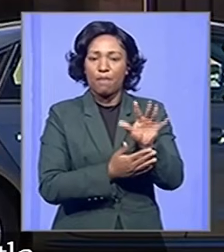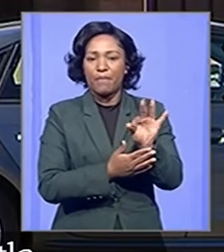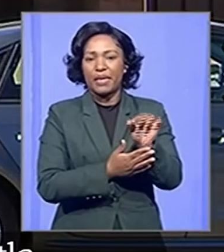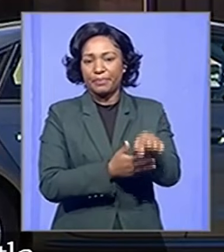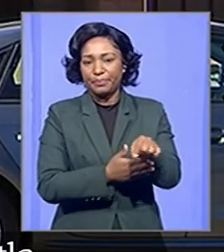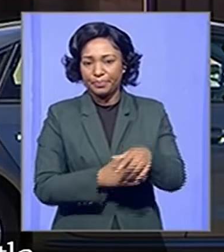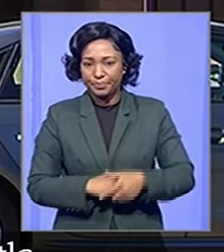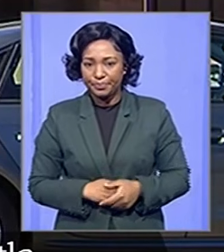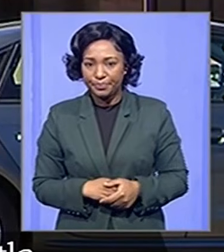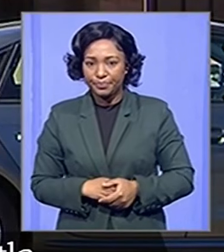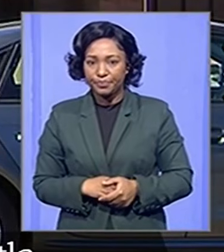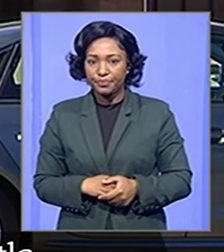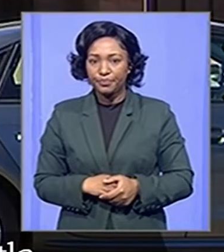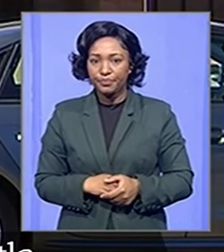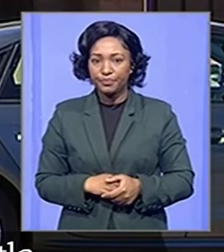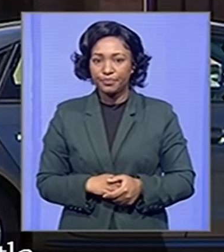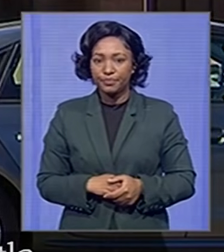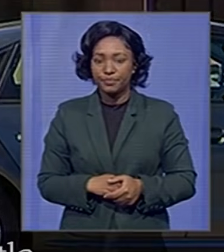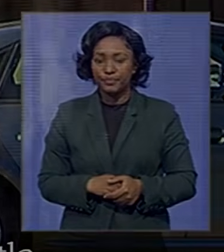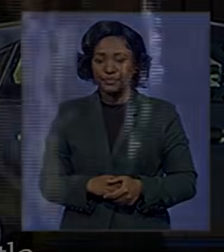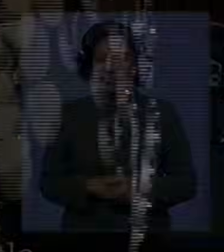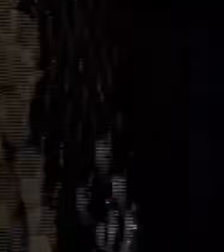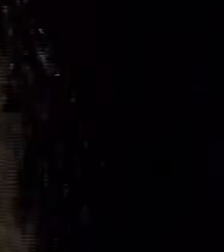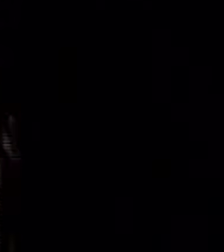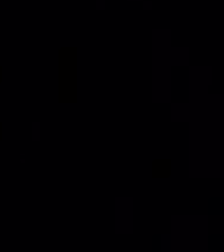SABC, Kimberley.